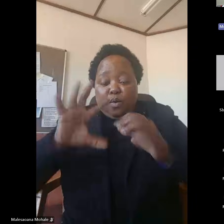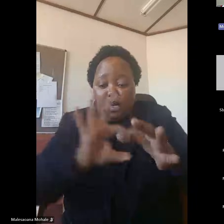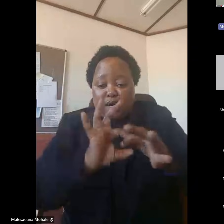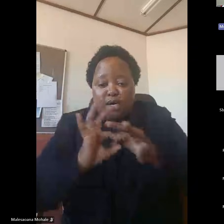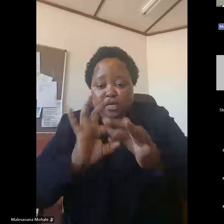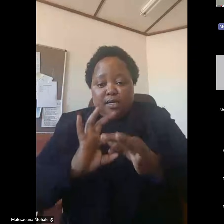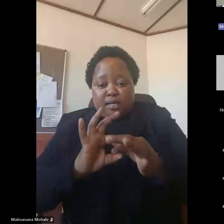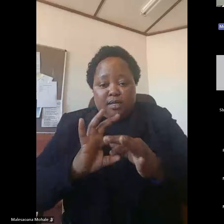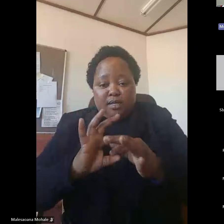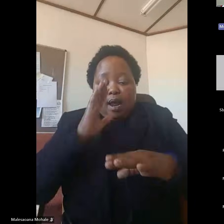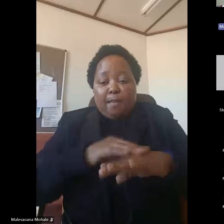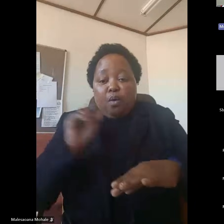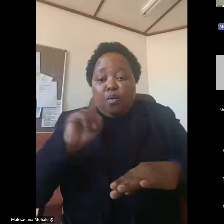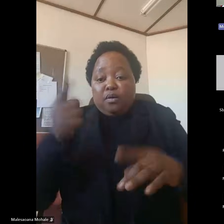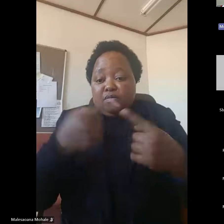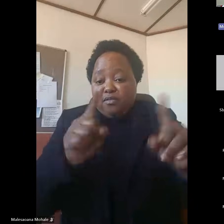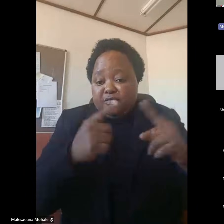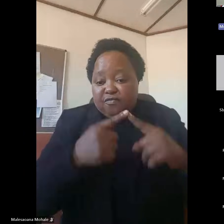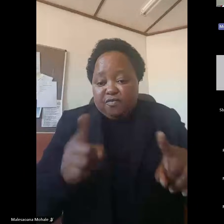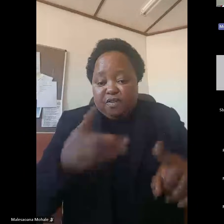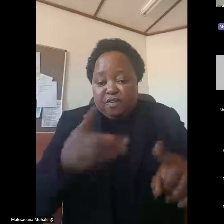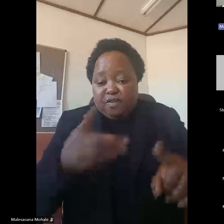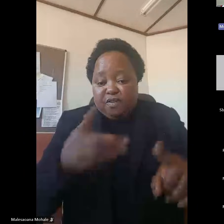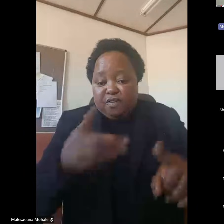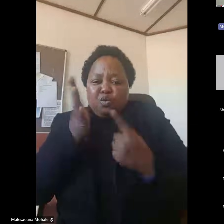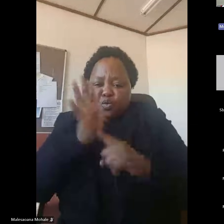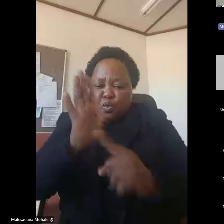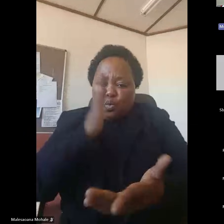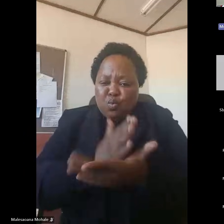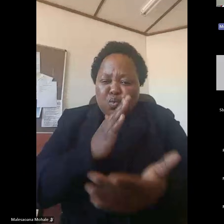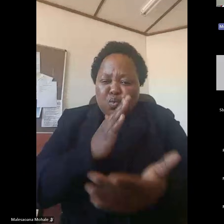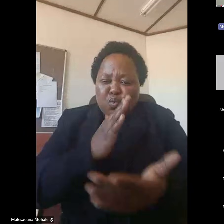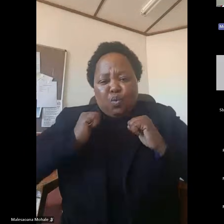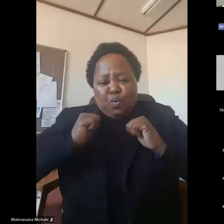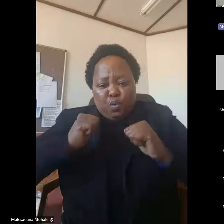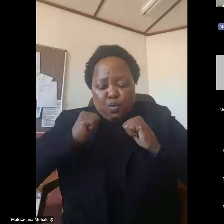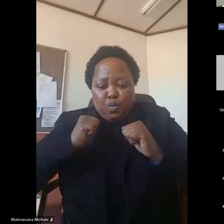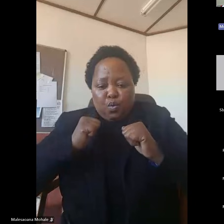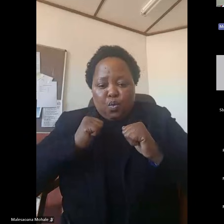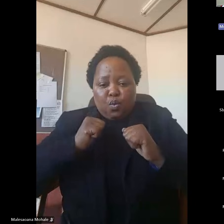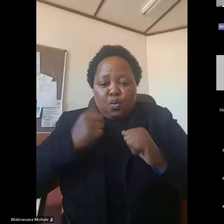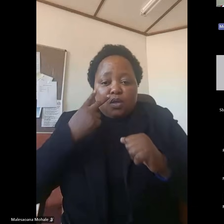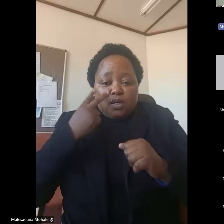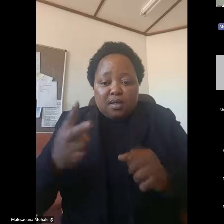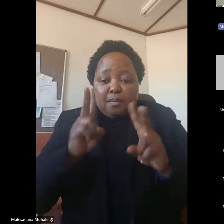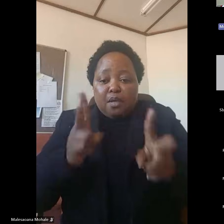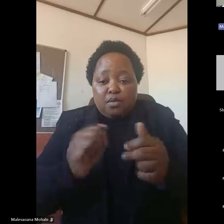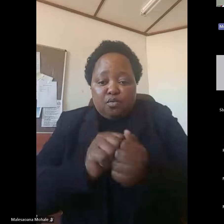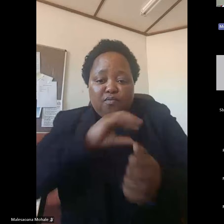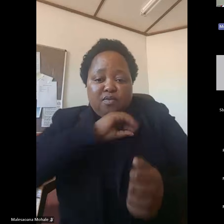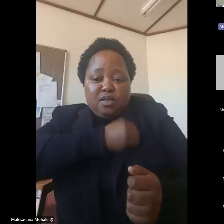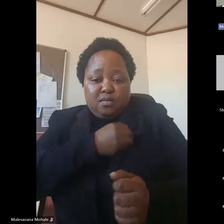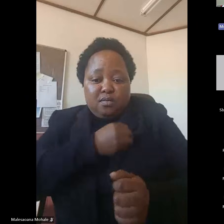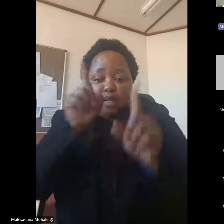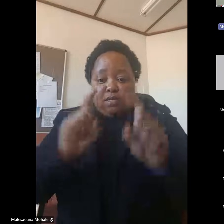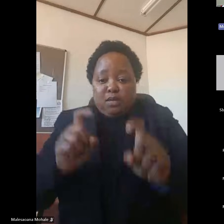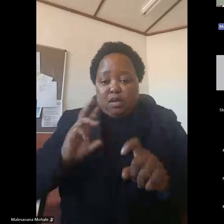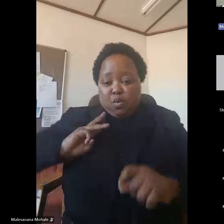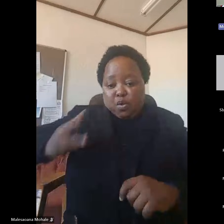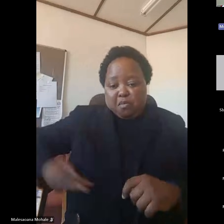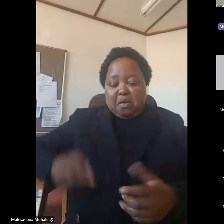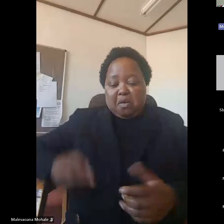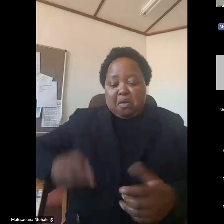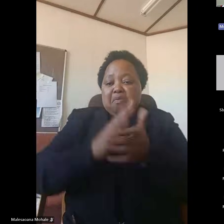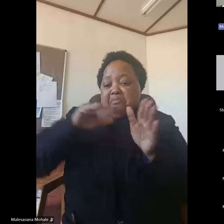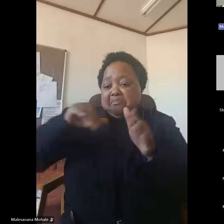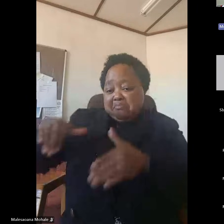strongly emphasized disability inclusion, highlighting how persons with disabilities, particularly women, are often left behind due to